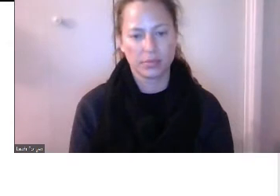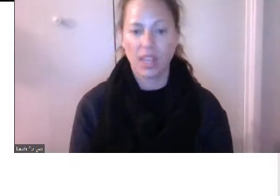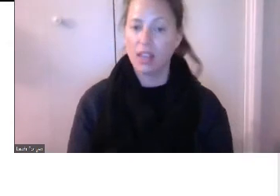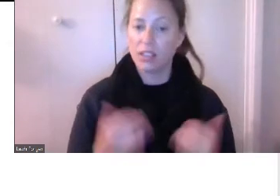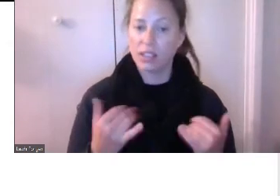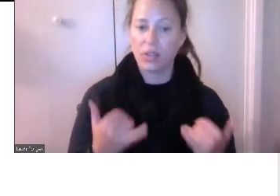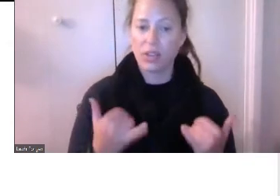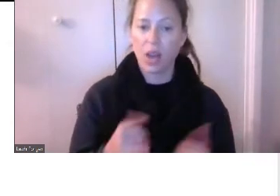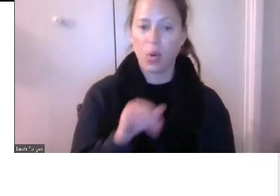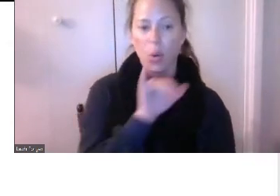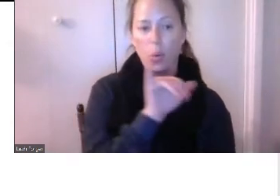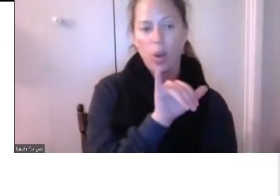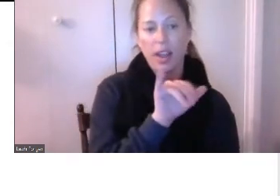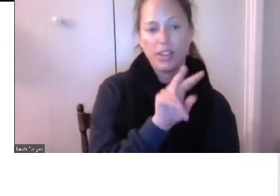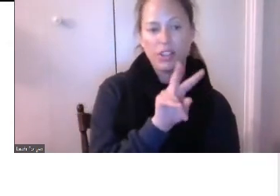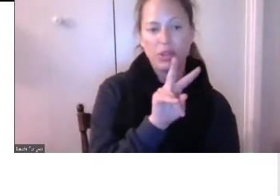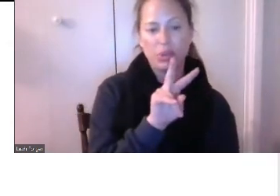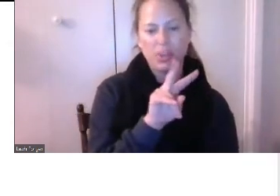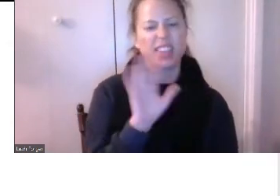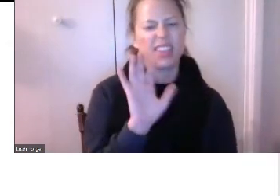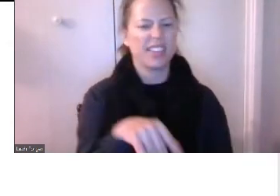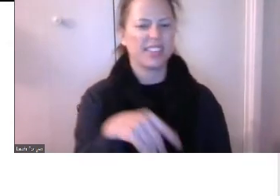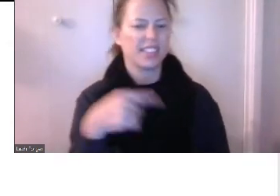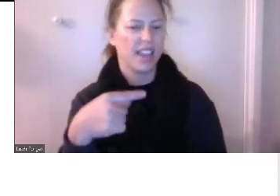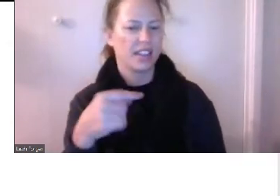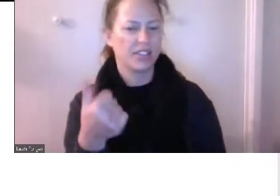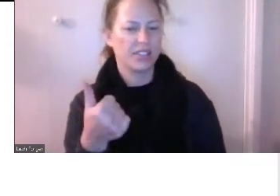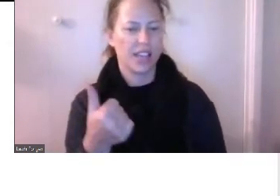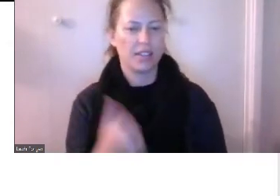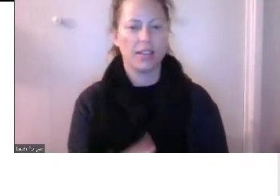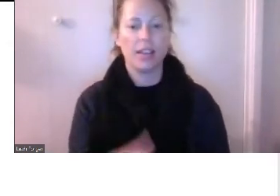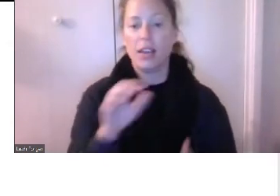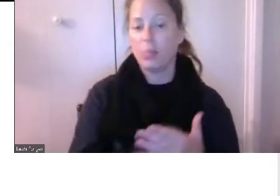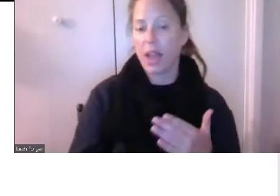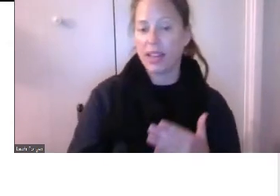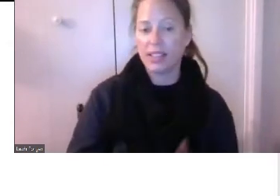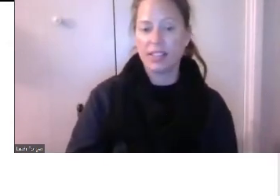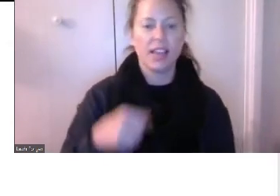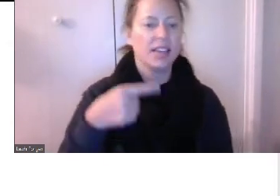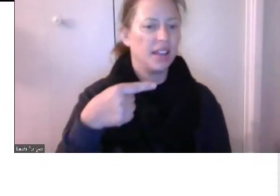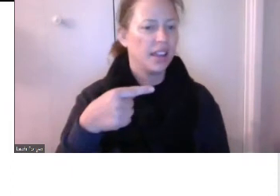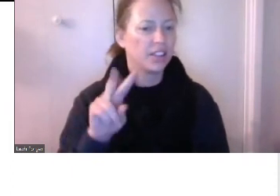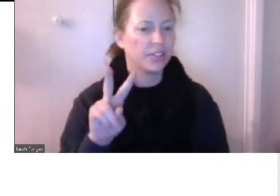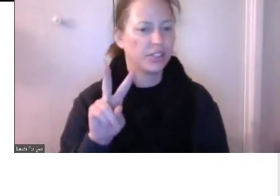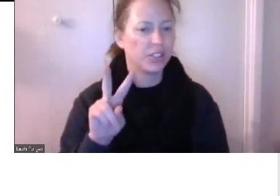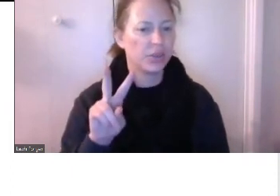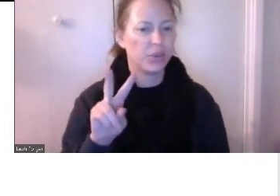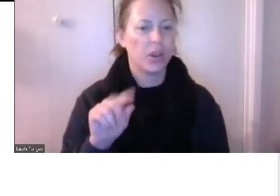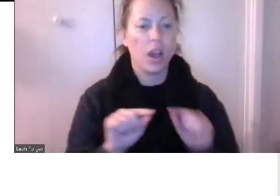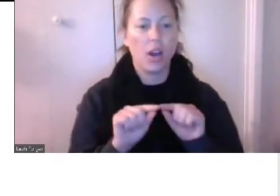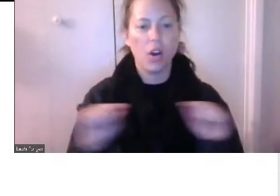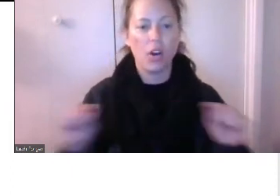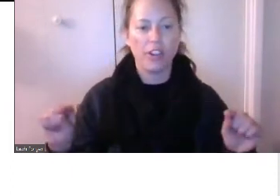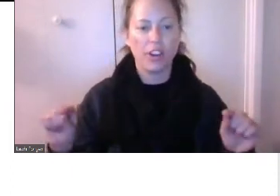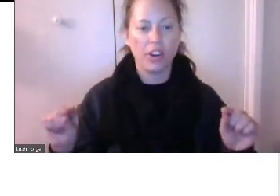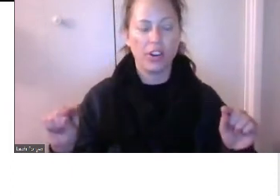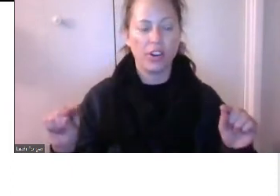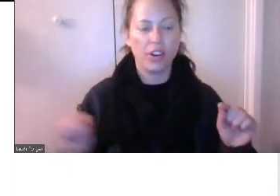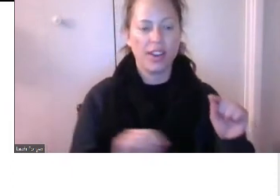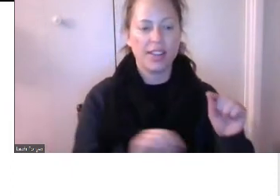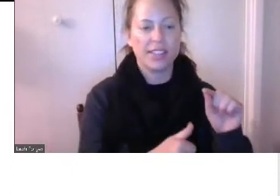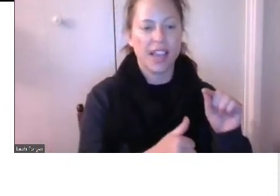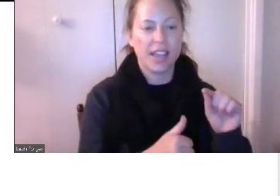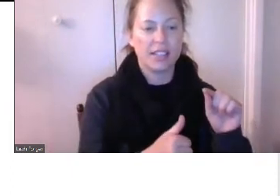So y2 is negative 10 minus negative 2 over